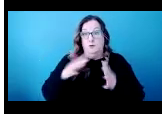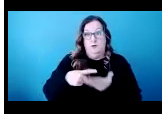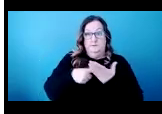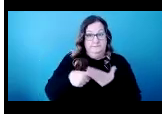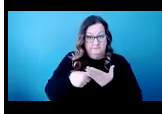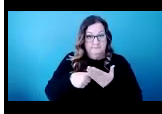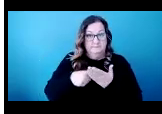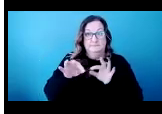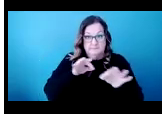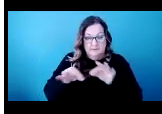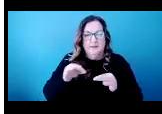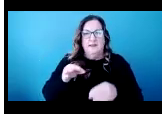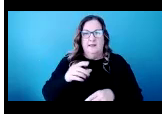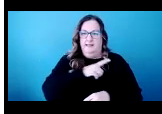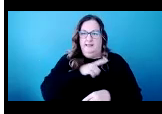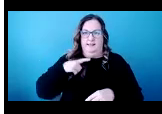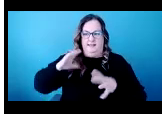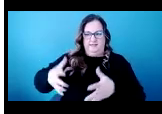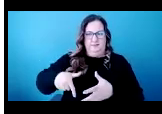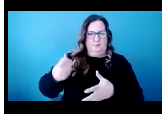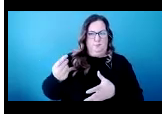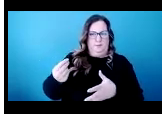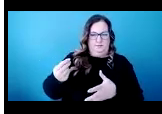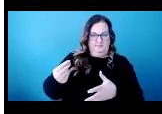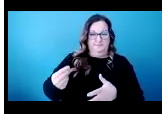are. Now, here's what they do. So,